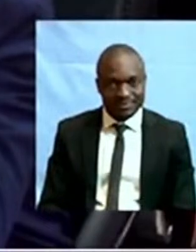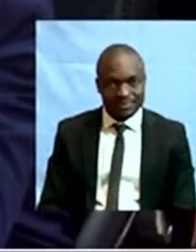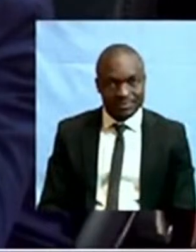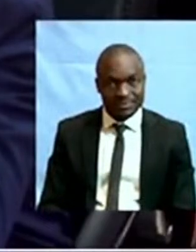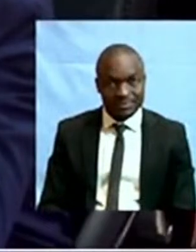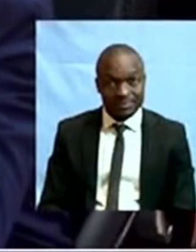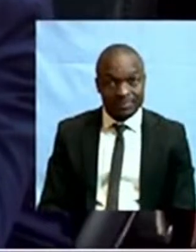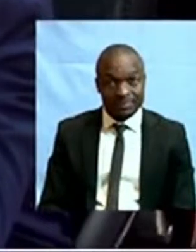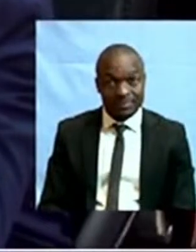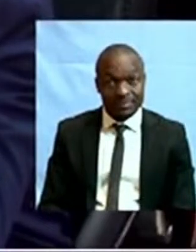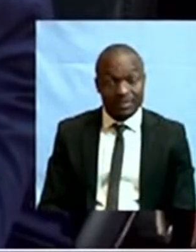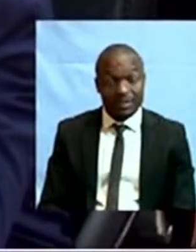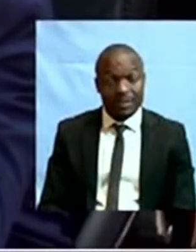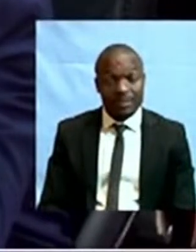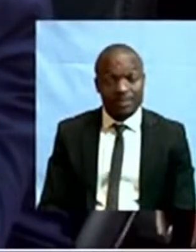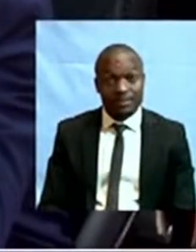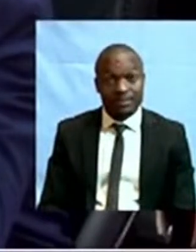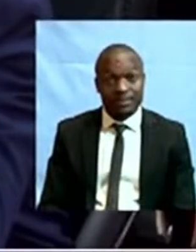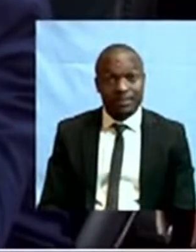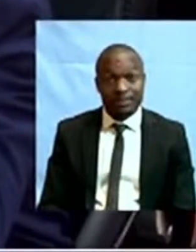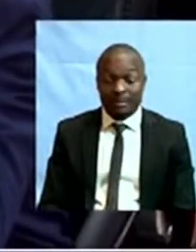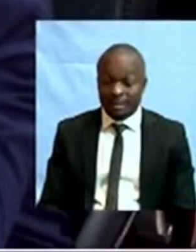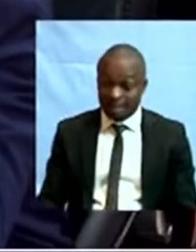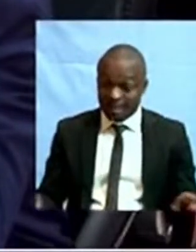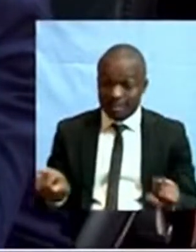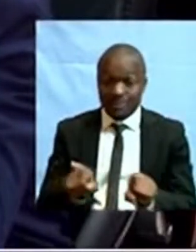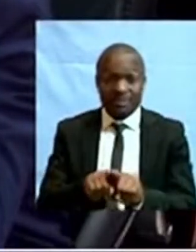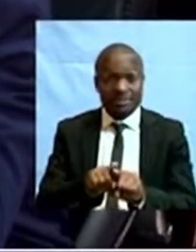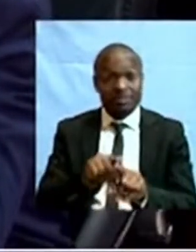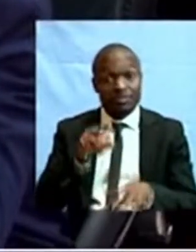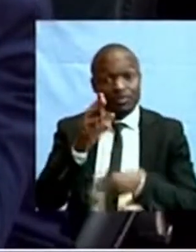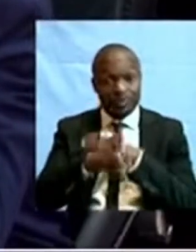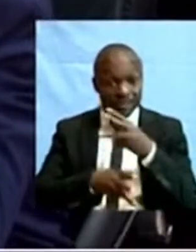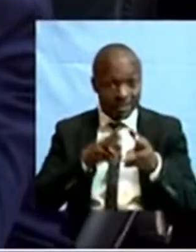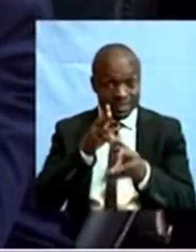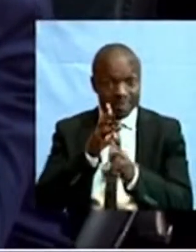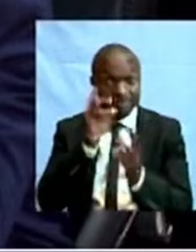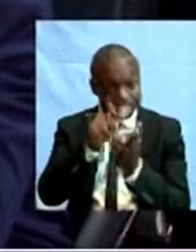and in line with the best practices,